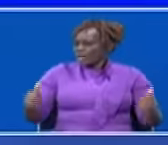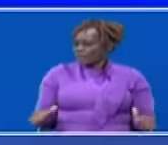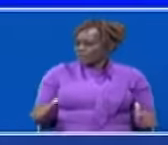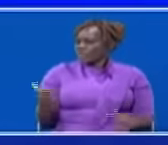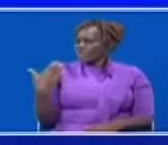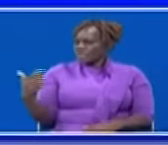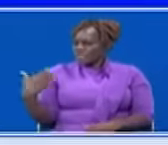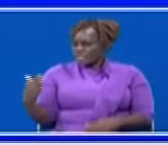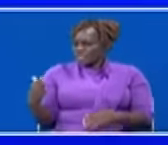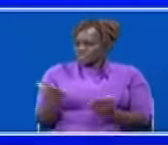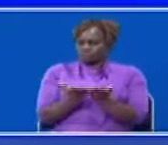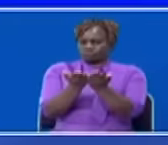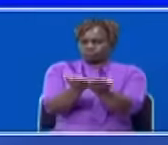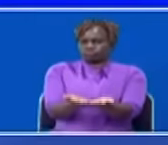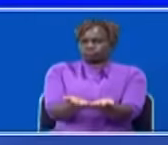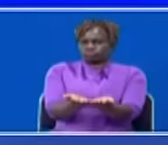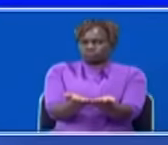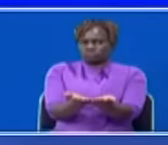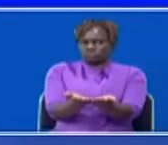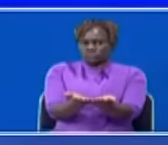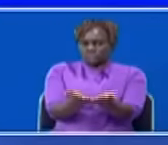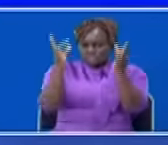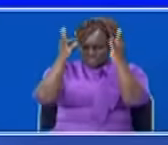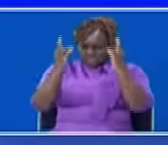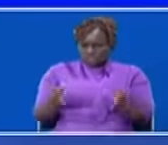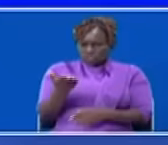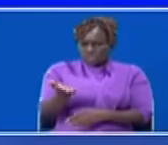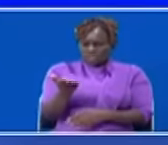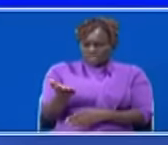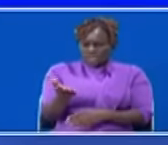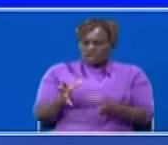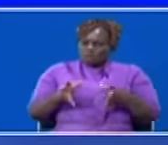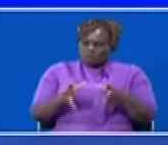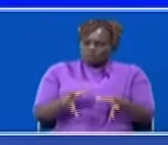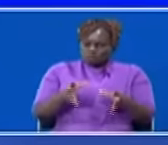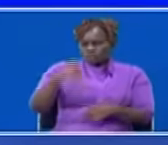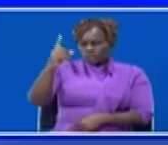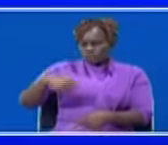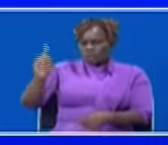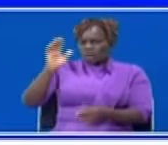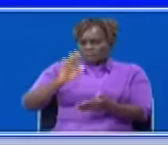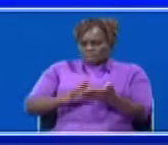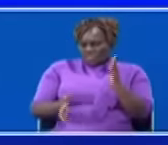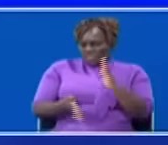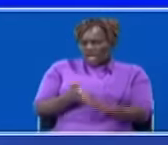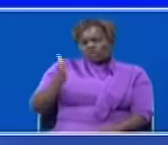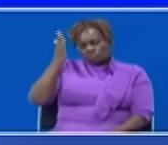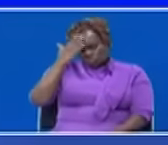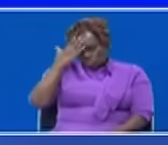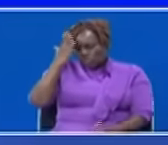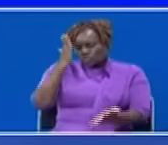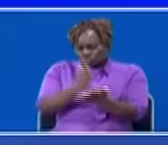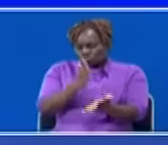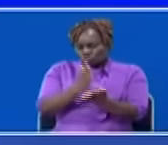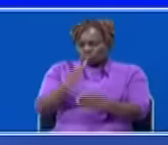Things are moved on the floor, mm-hmm. decisions are made on the floor, and then they are pushed through. But without really knowing what exactly are